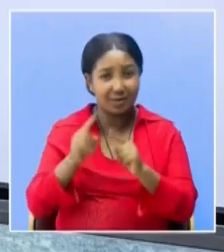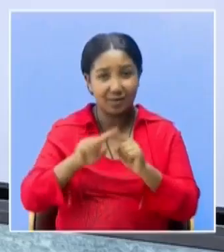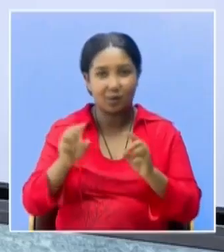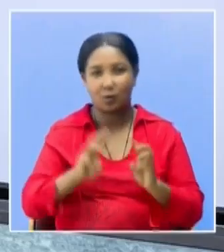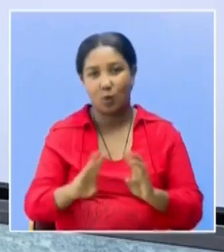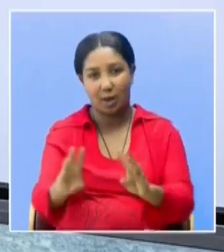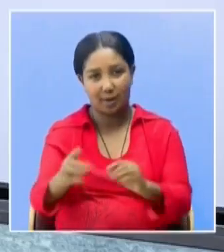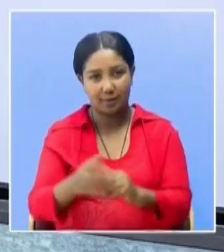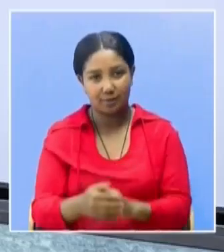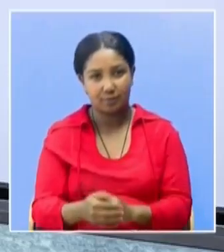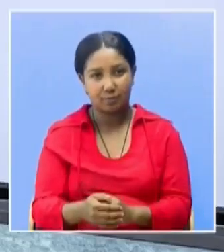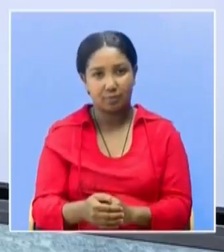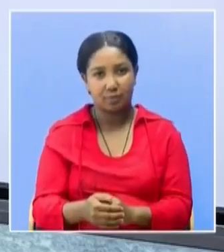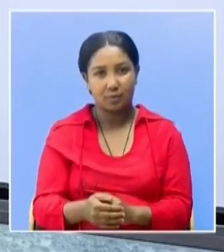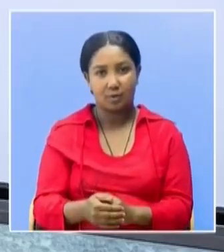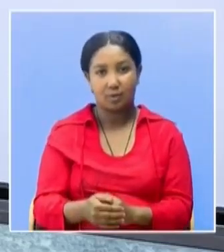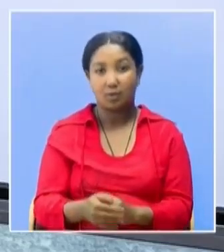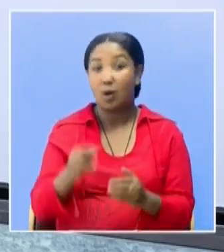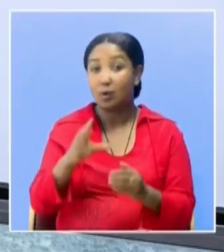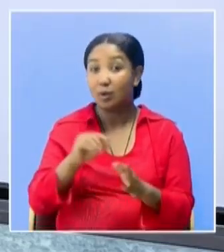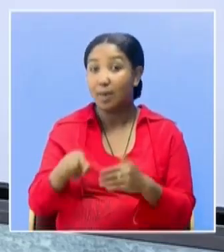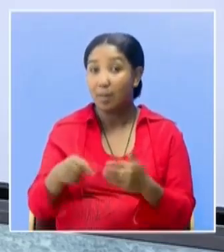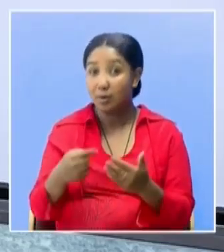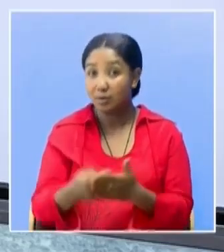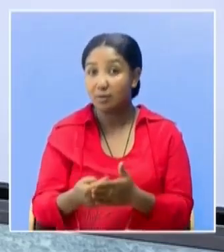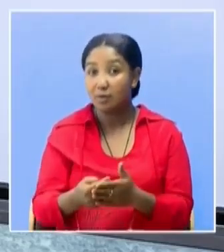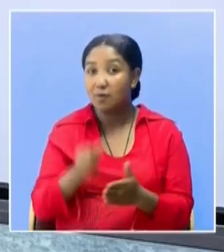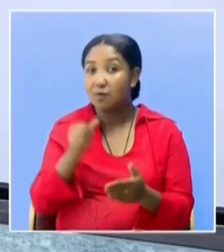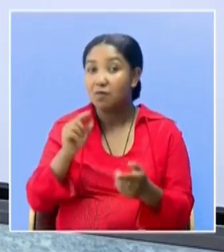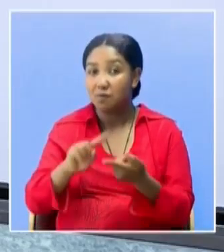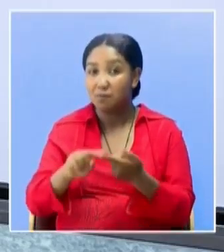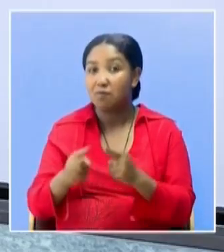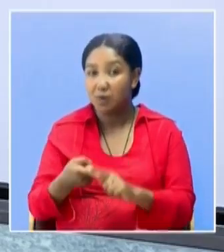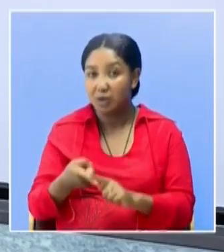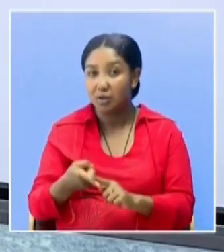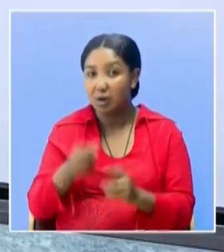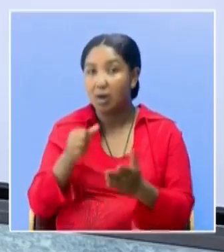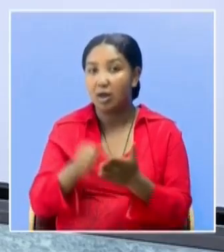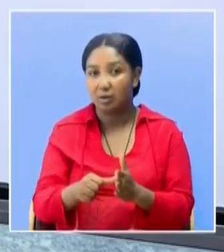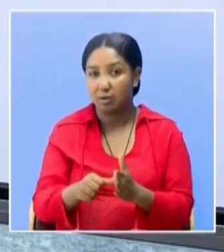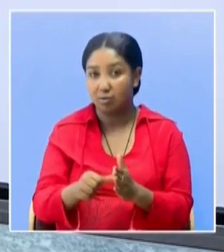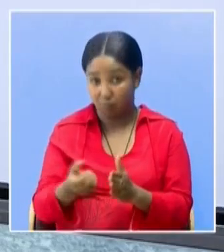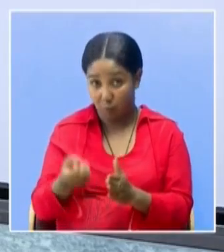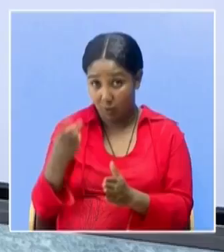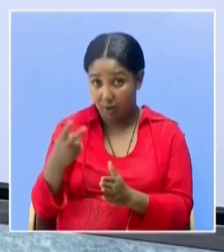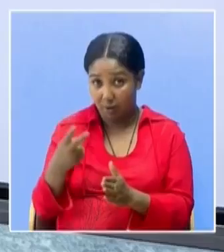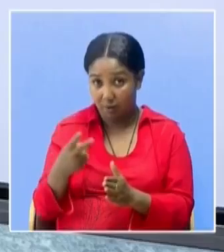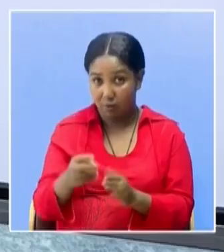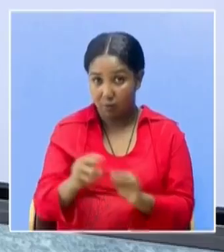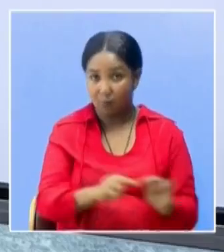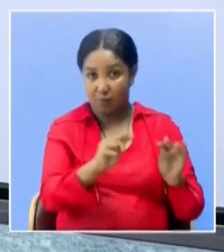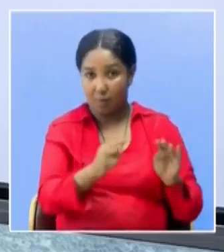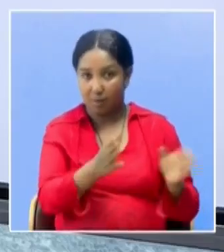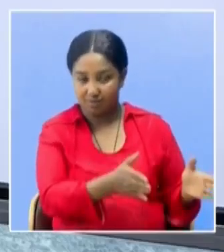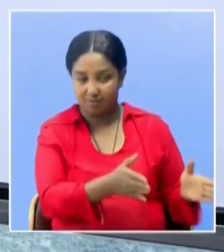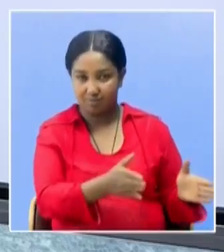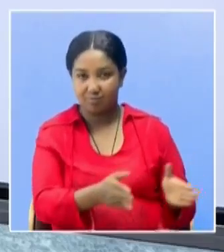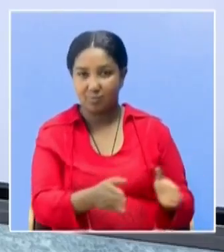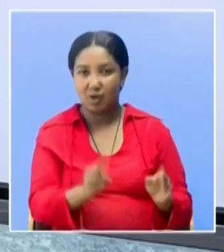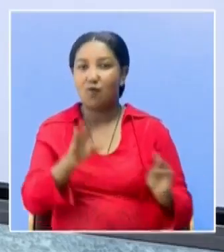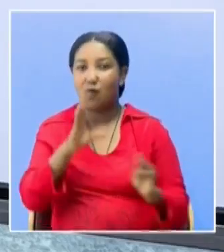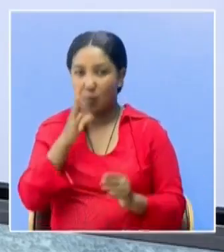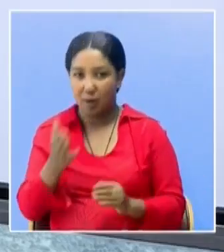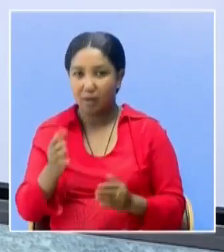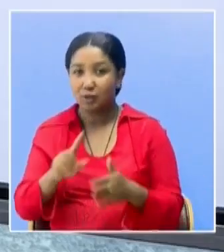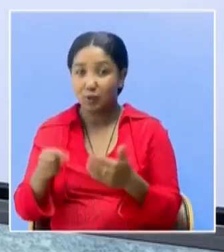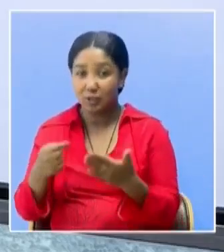ways. Still now we are talking about friendly letter. Don't forget that. That is personal letter. So